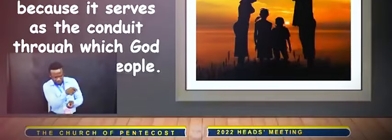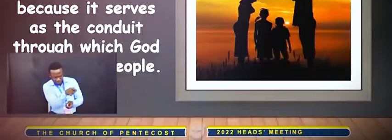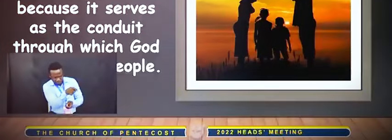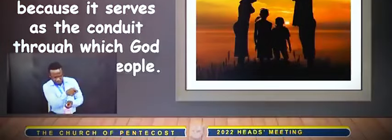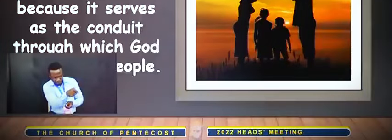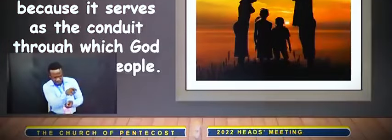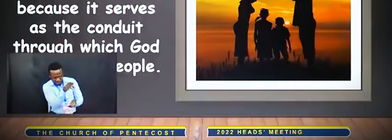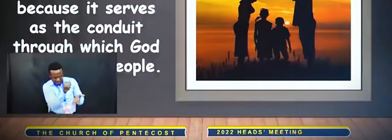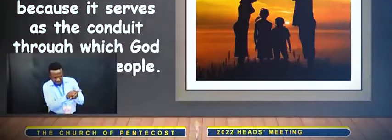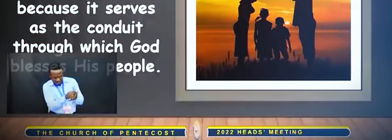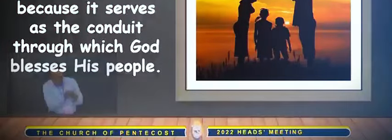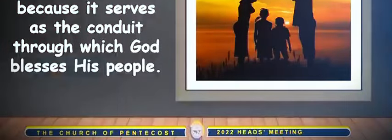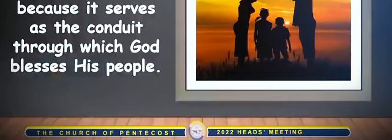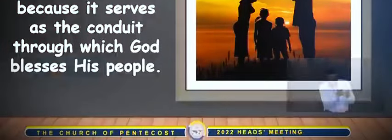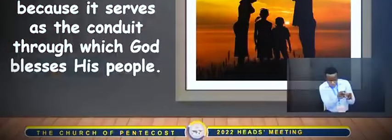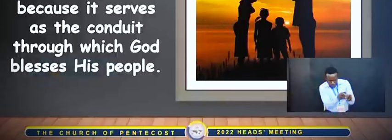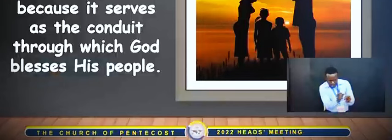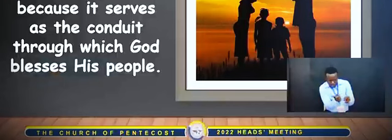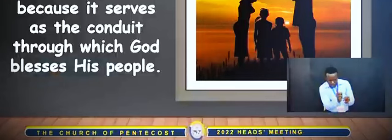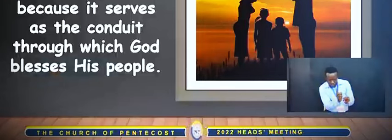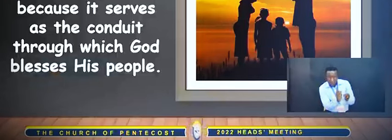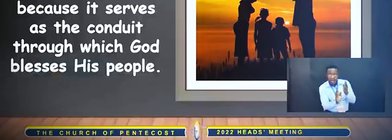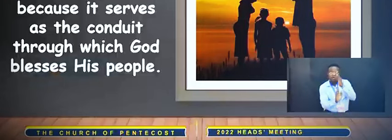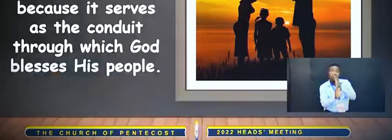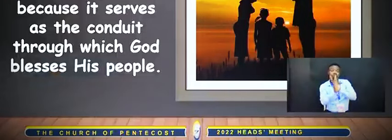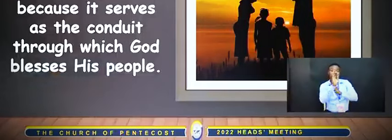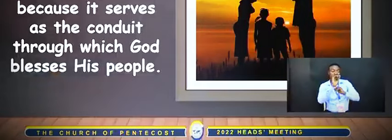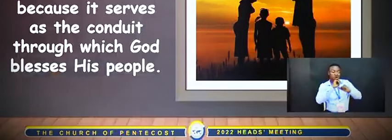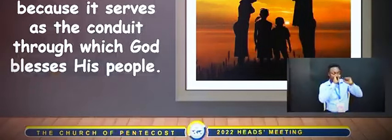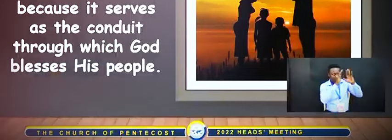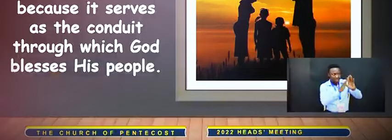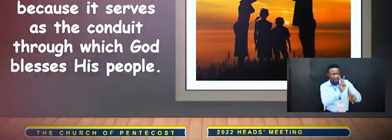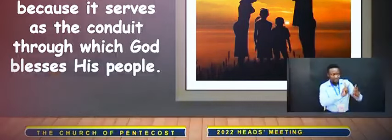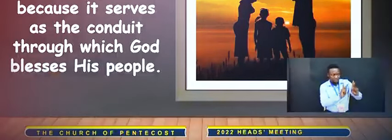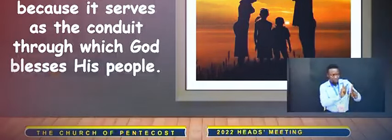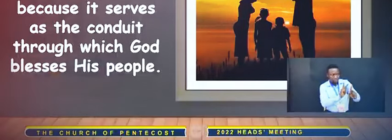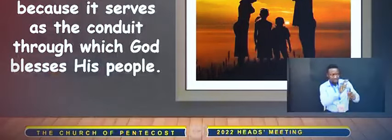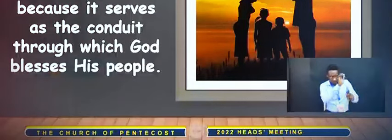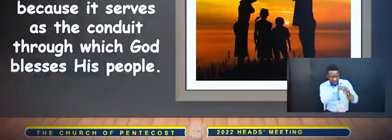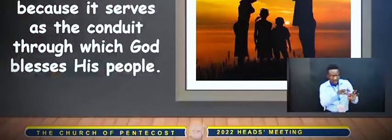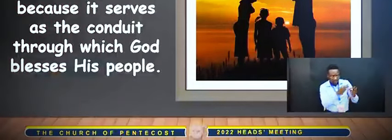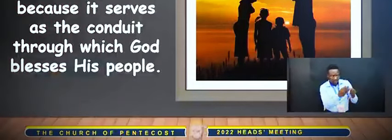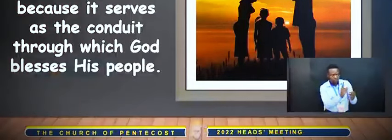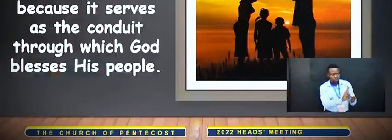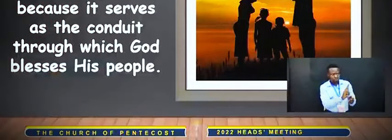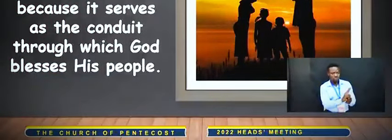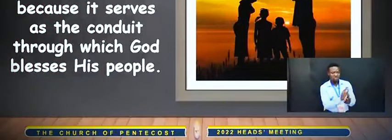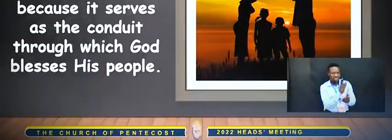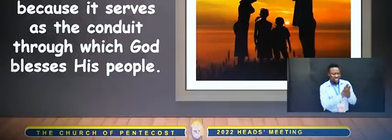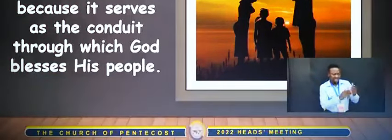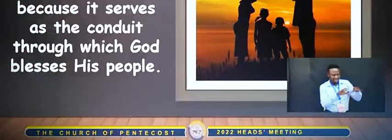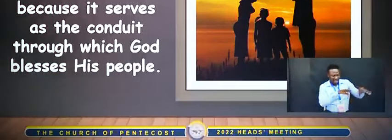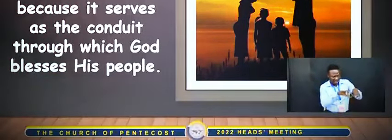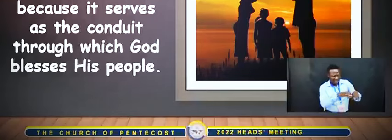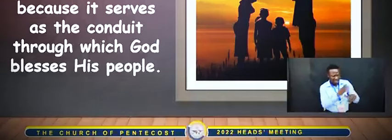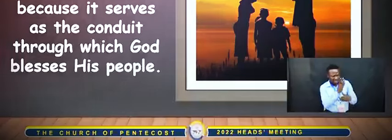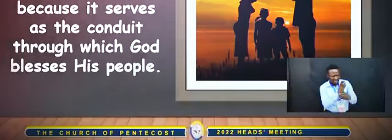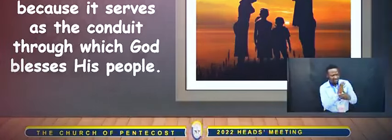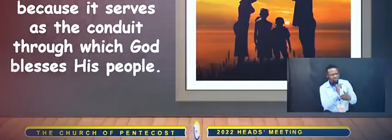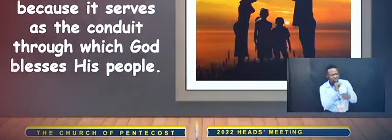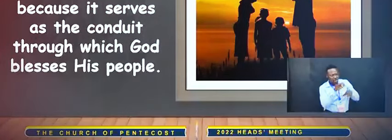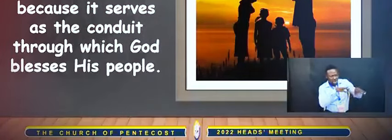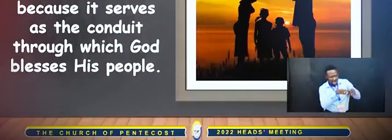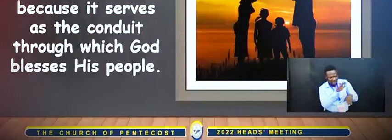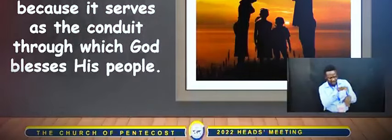or channel through which God blesses his people. The actions and inactions of a family is